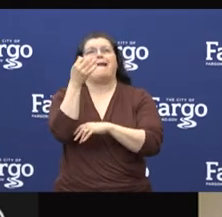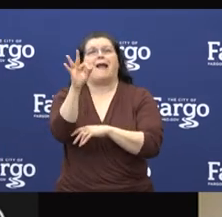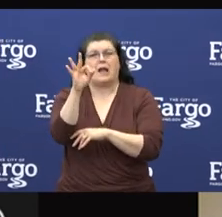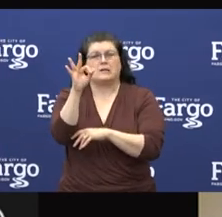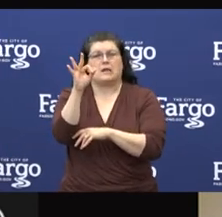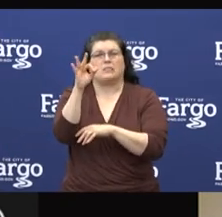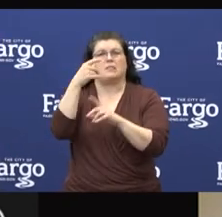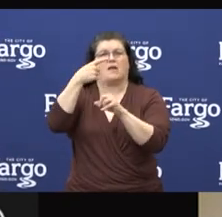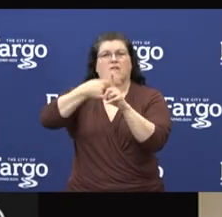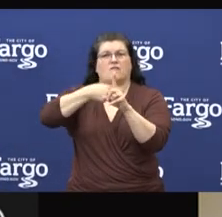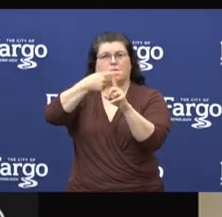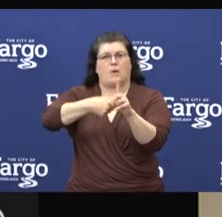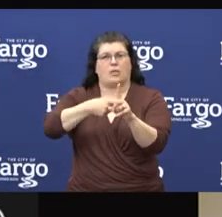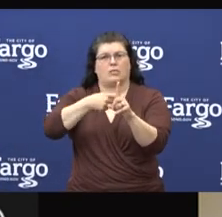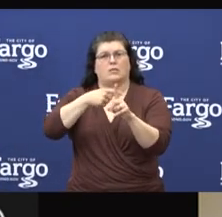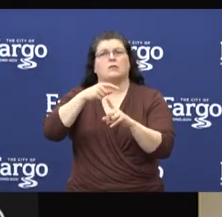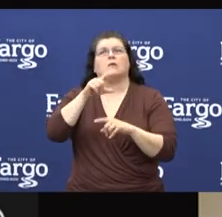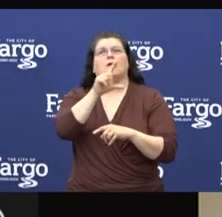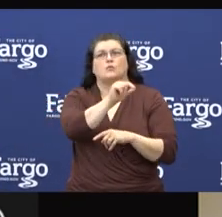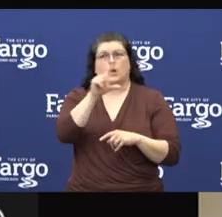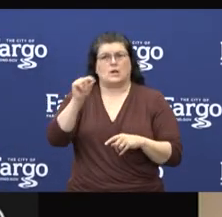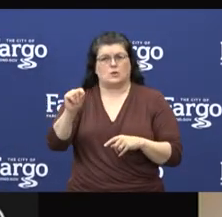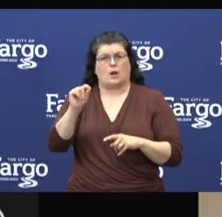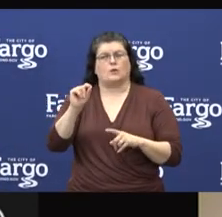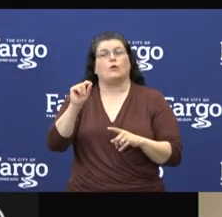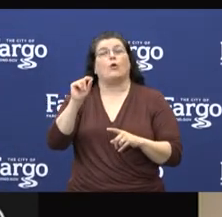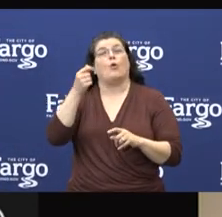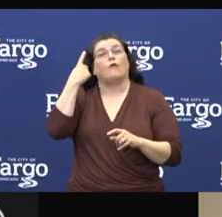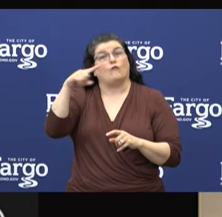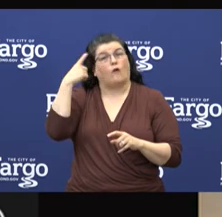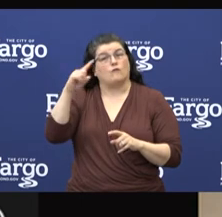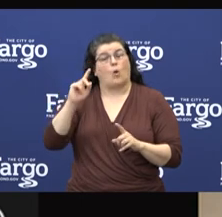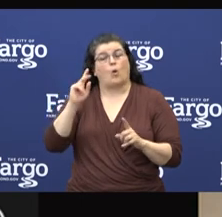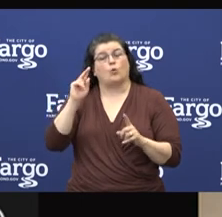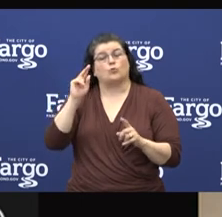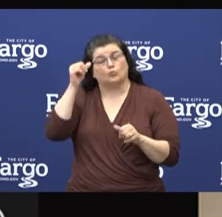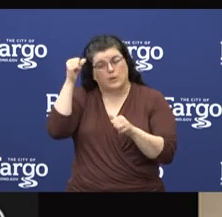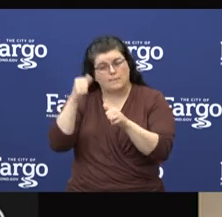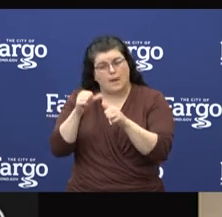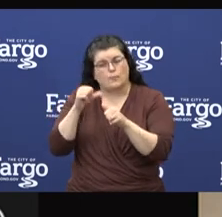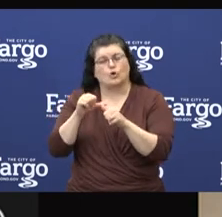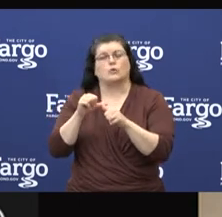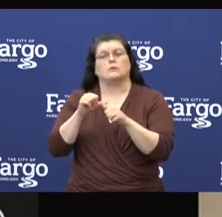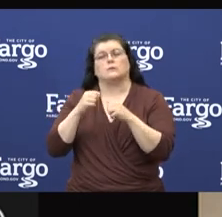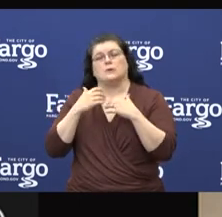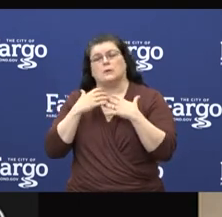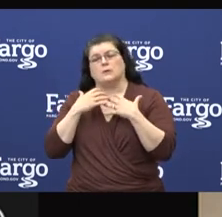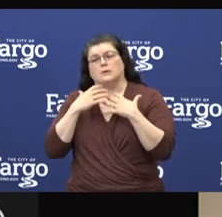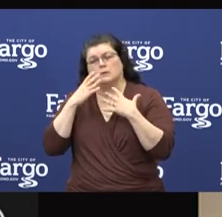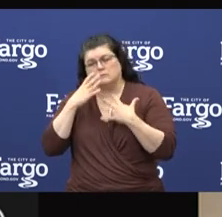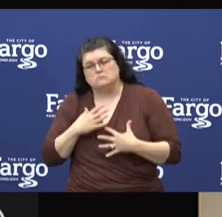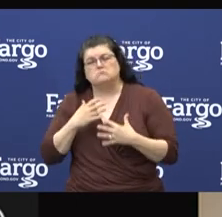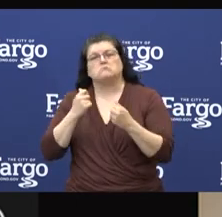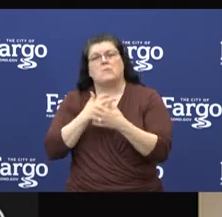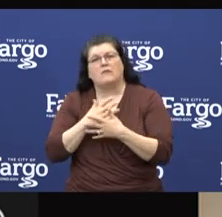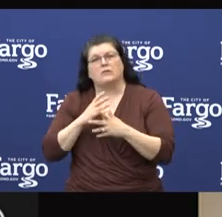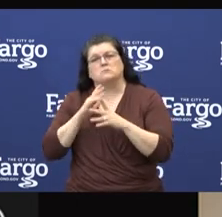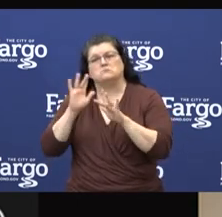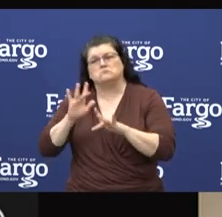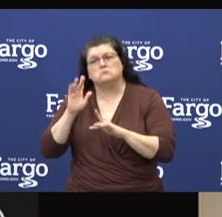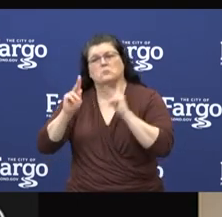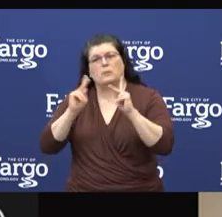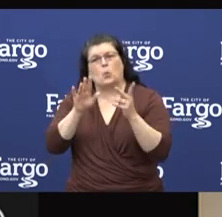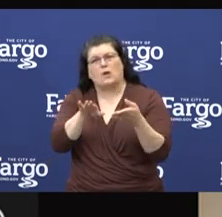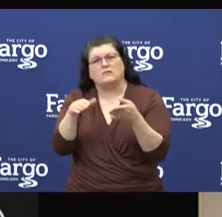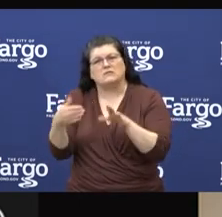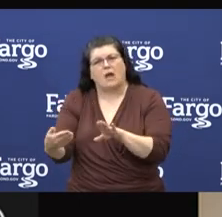through 2020 to remember, mourn, and honor lives that were lost due to COVID-19. This commemoration